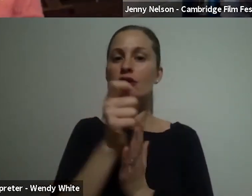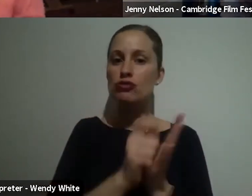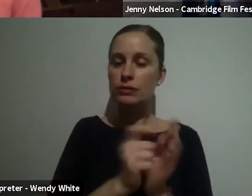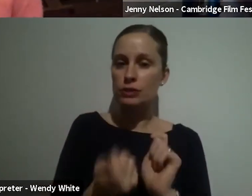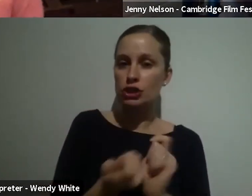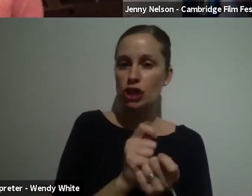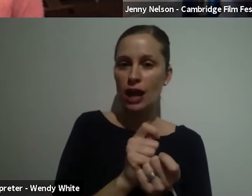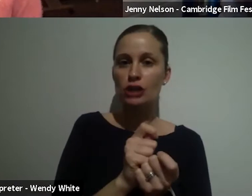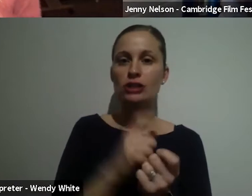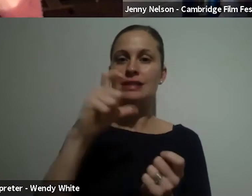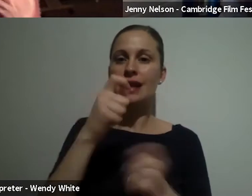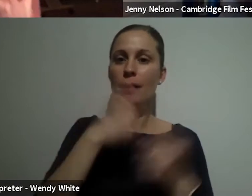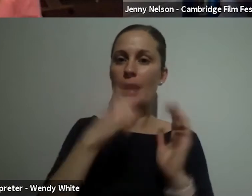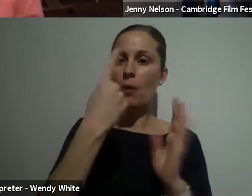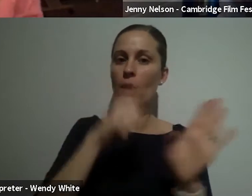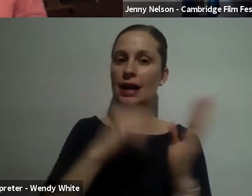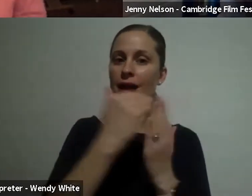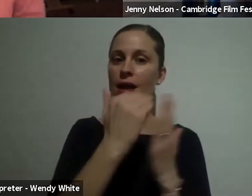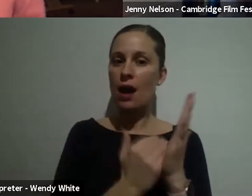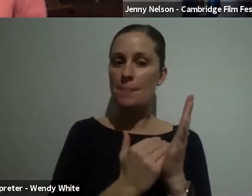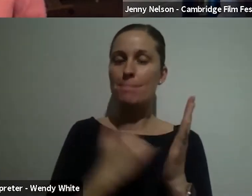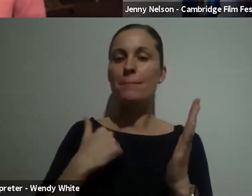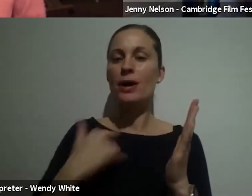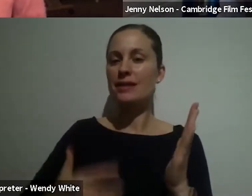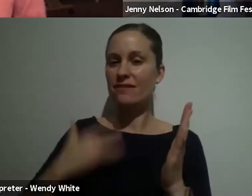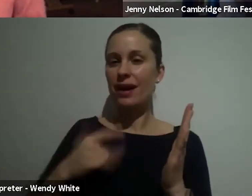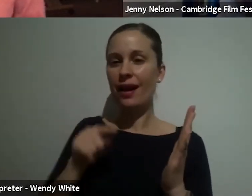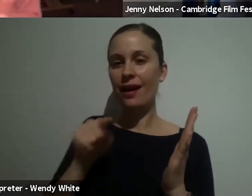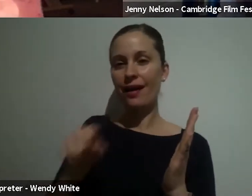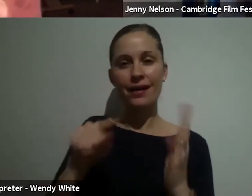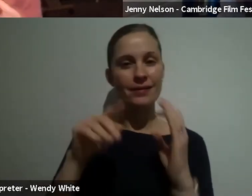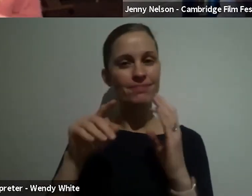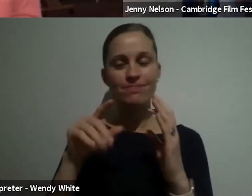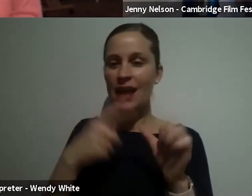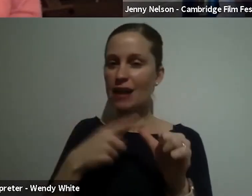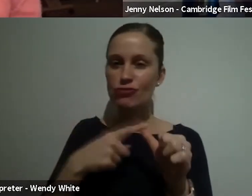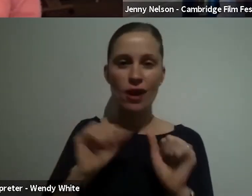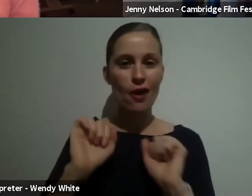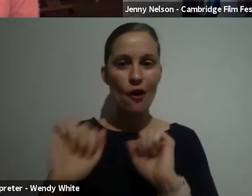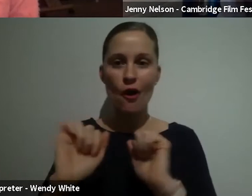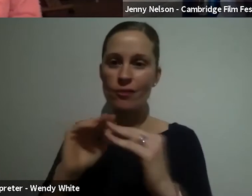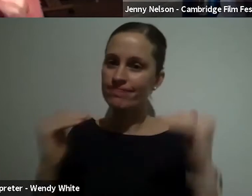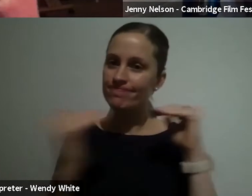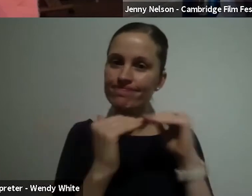the script. Because right. I really had the feeling that she was Celia, that the way she was moving, the way